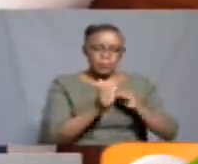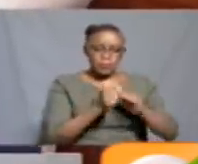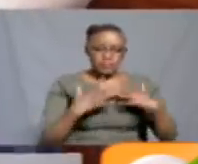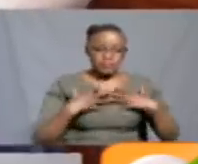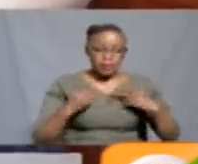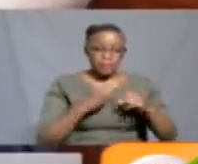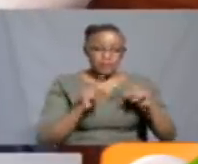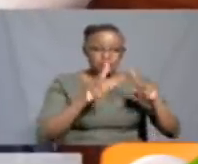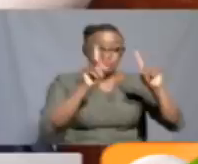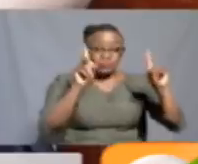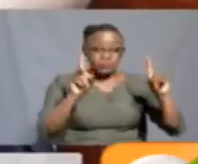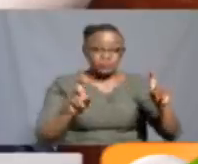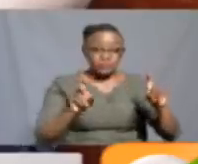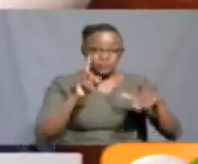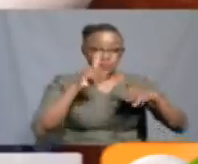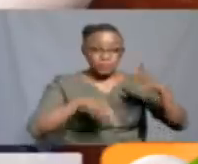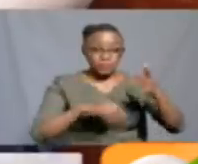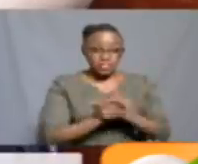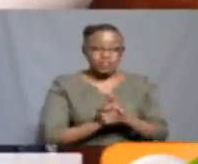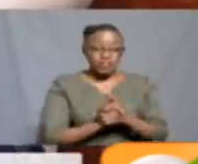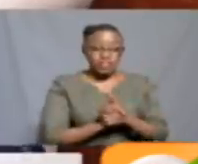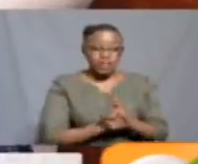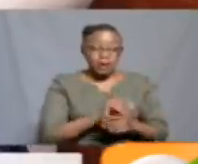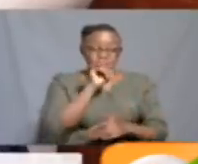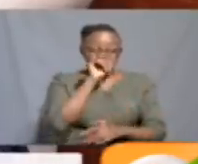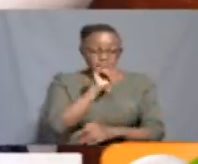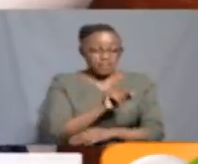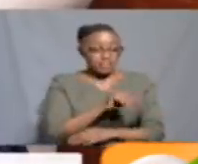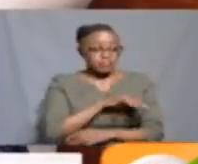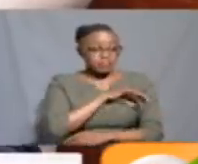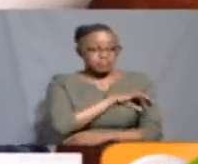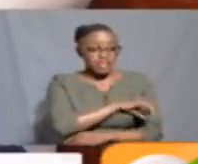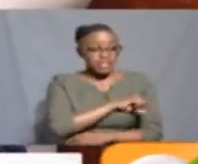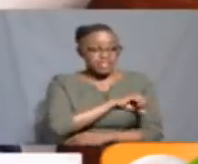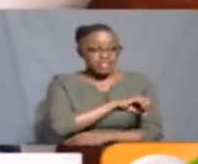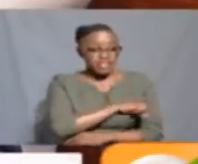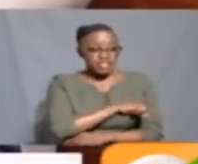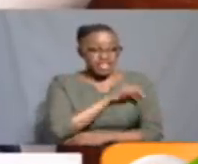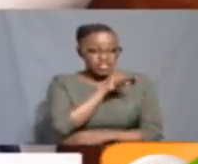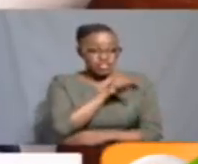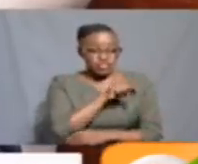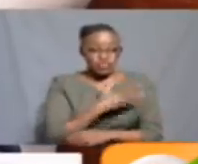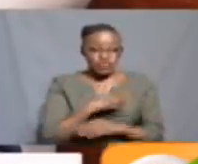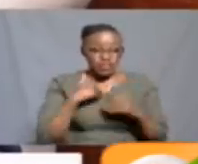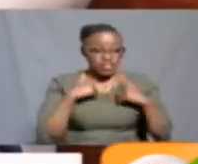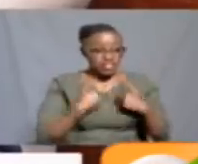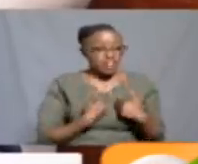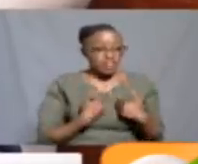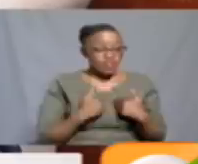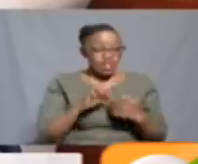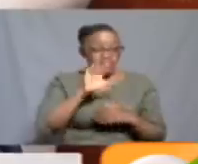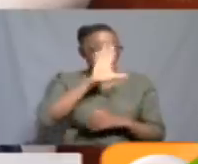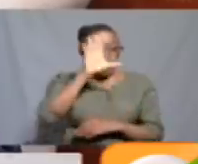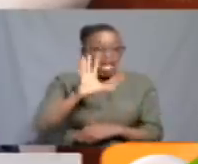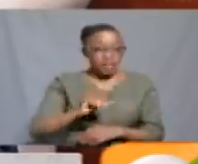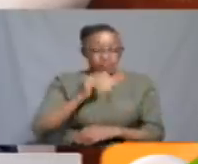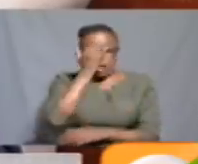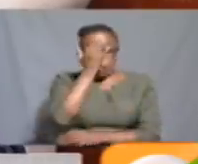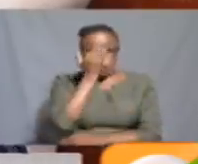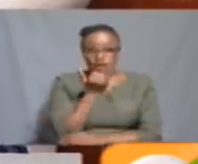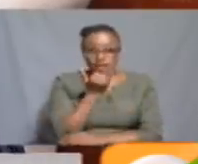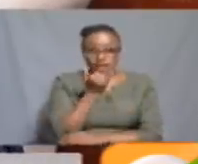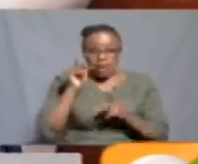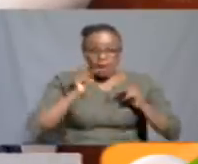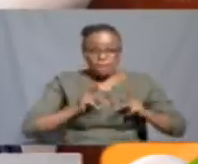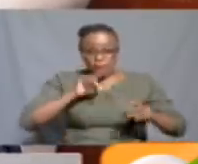But the question is that you got to put up. I would say I was best East African because